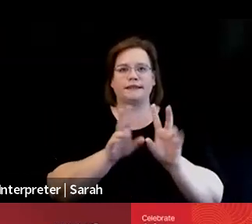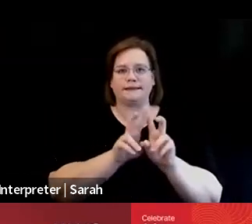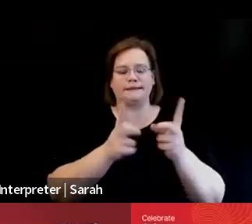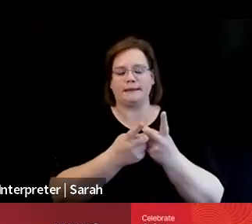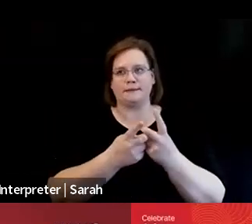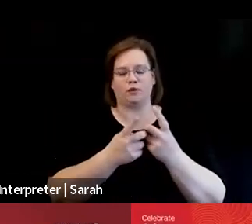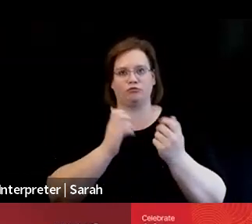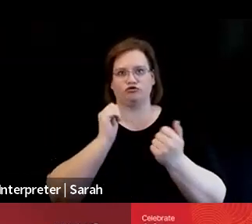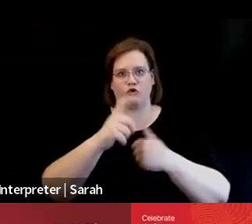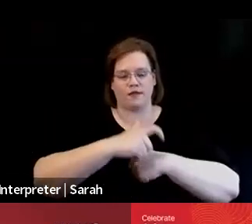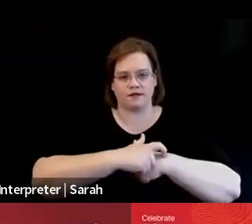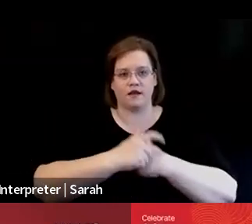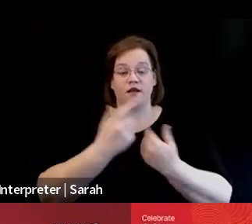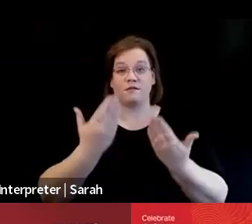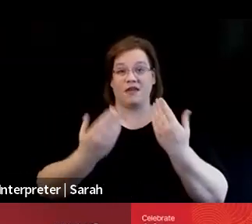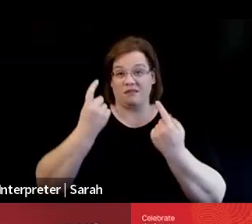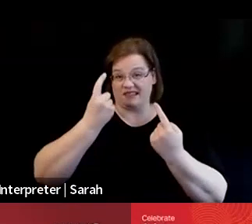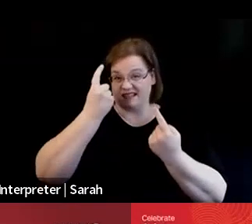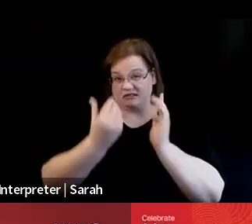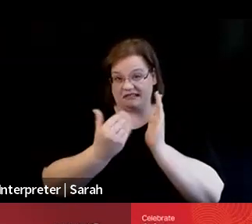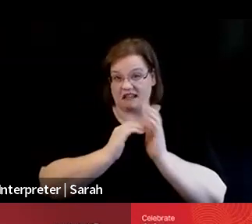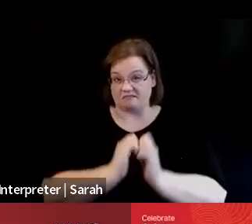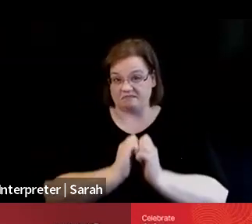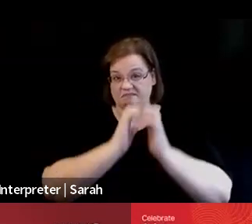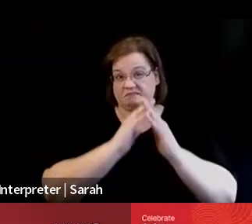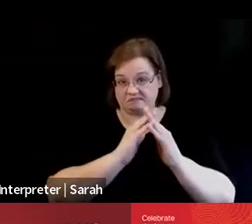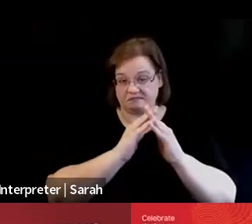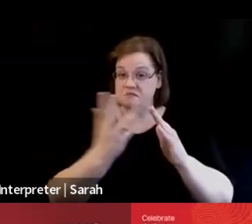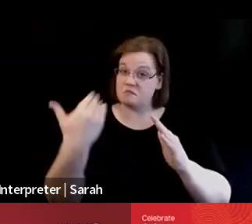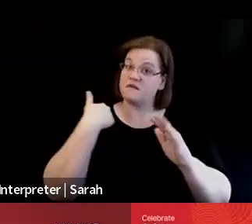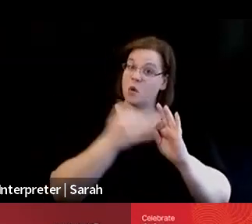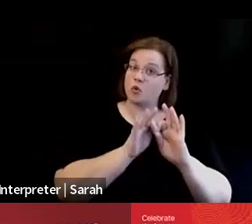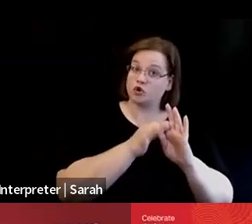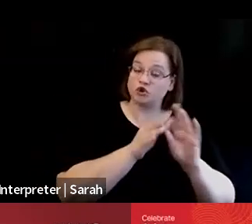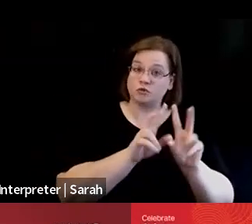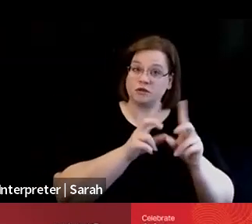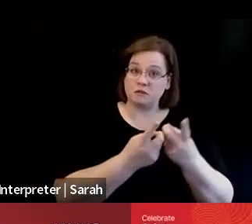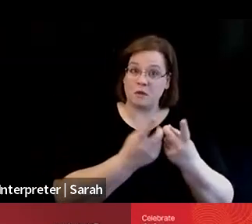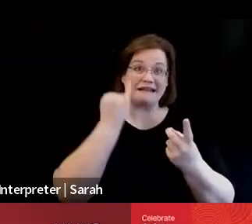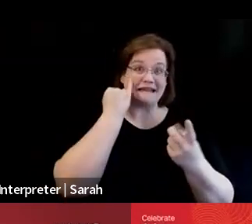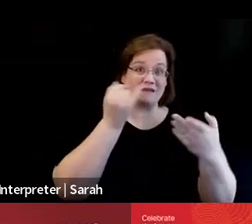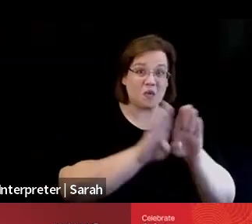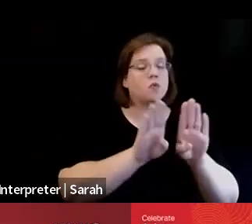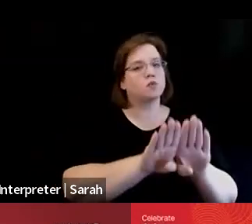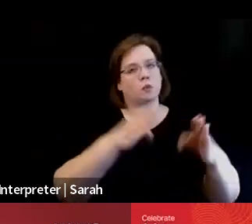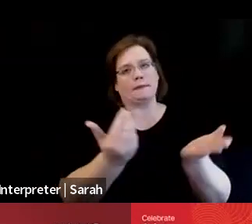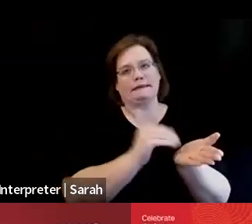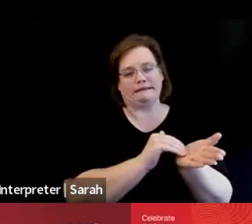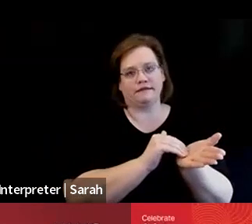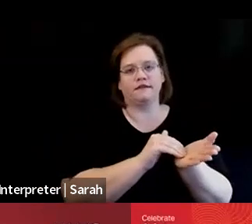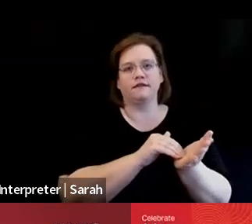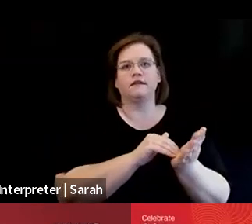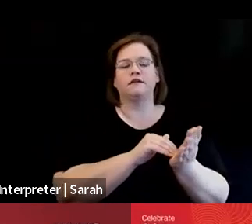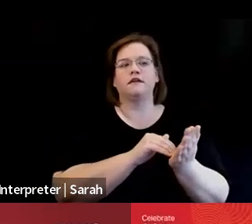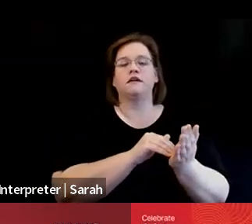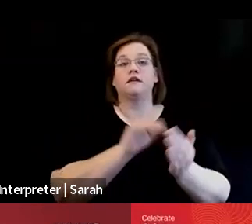Perhaps consider reinstating your former interpreter department if you closed it, and then invite those individuals to